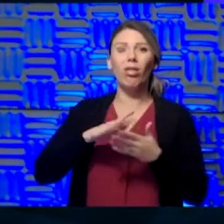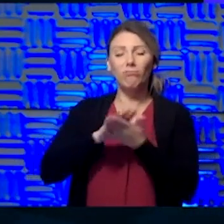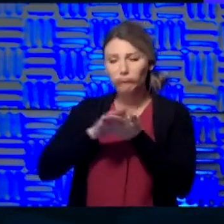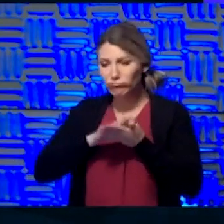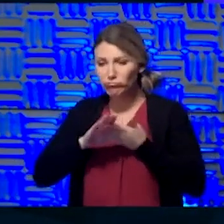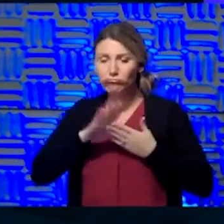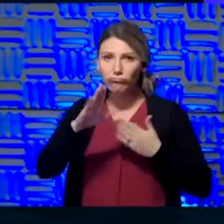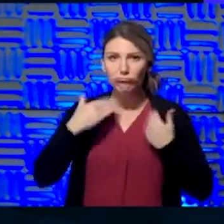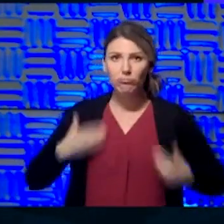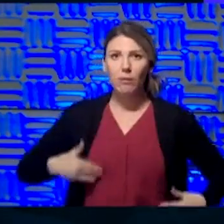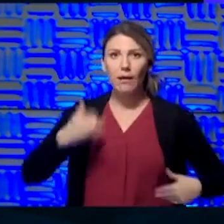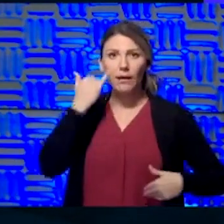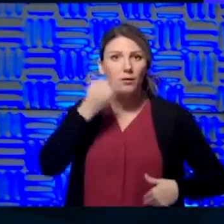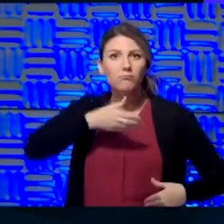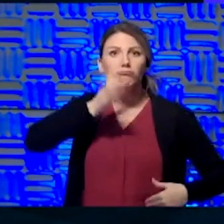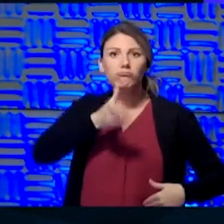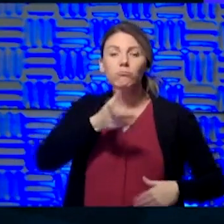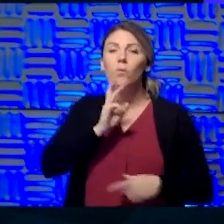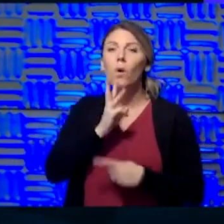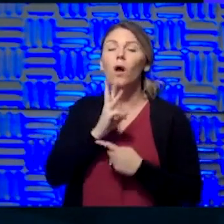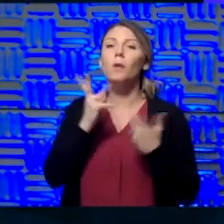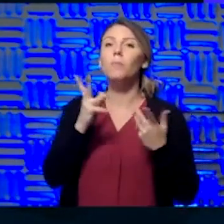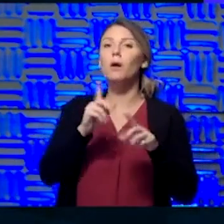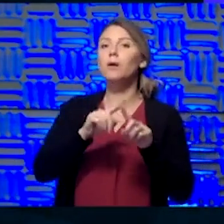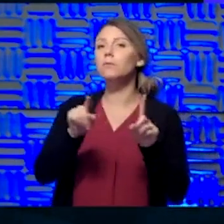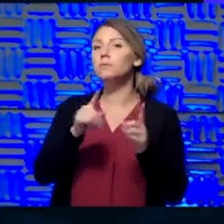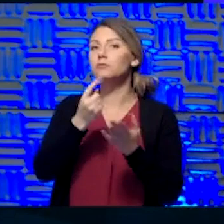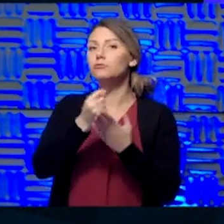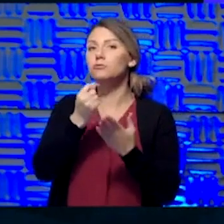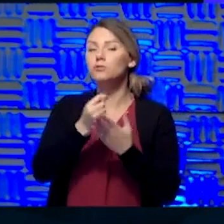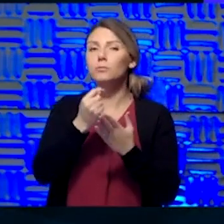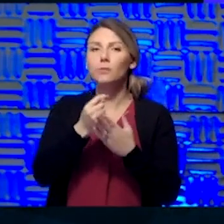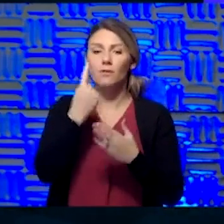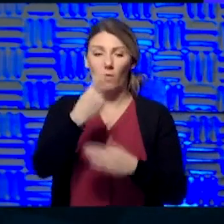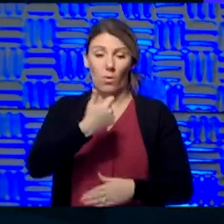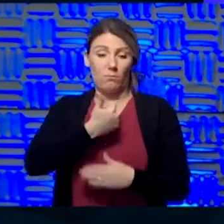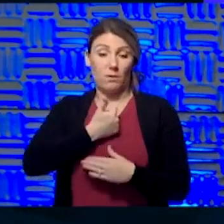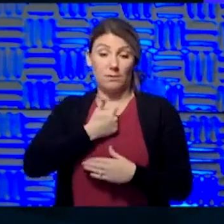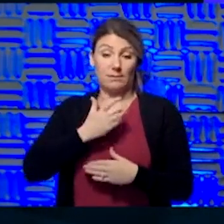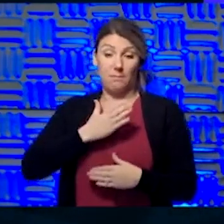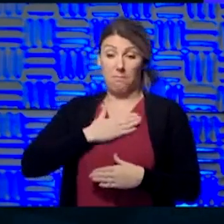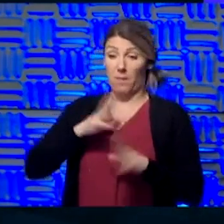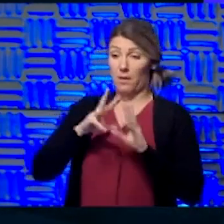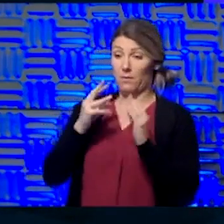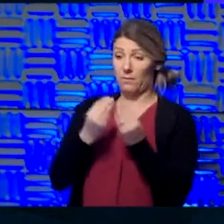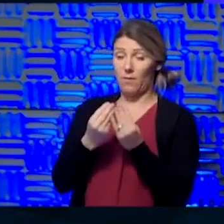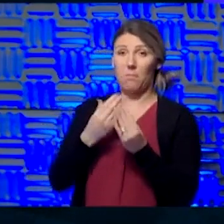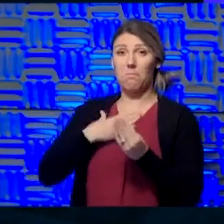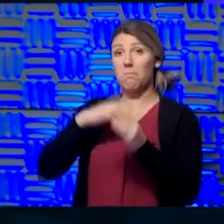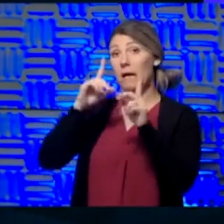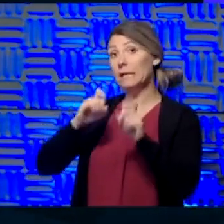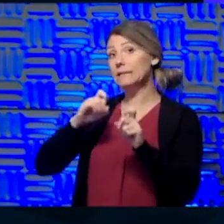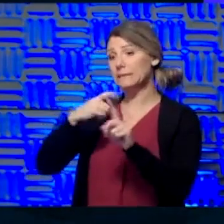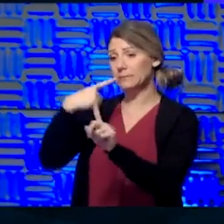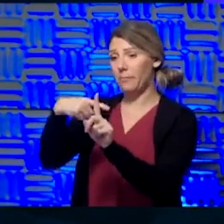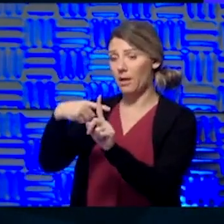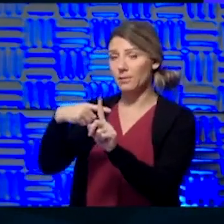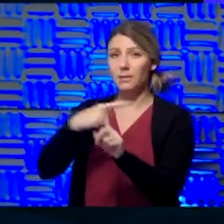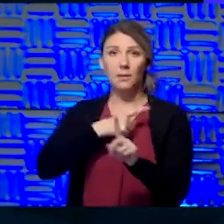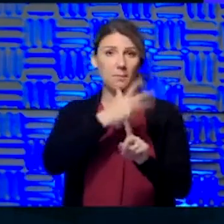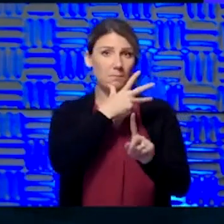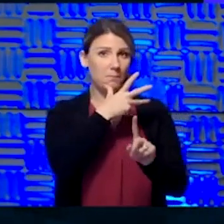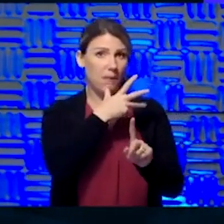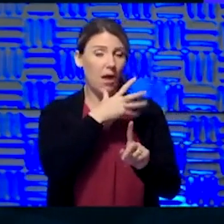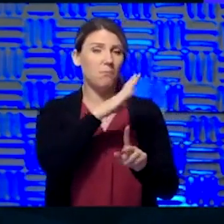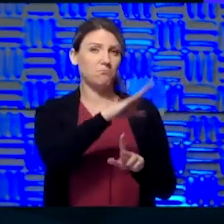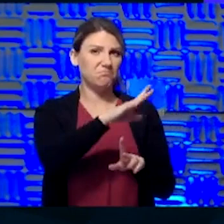for myself and my family because I got tested and I got a positive test back. My mom got tested, she